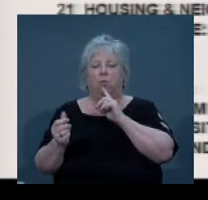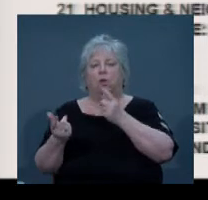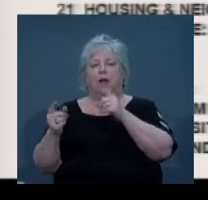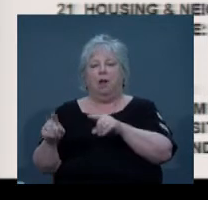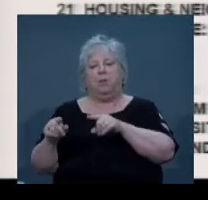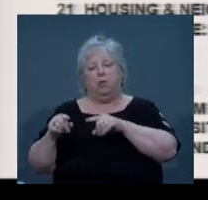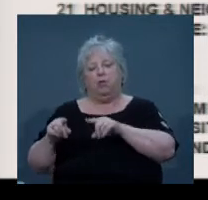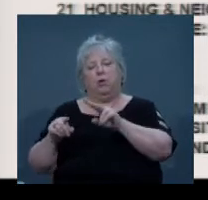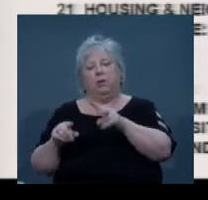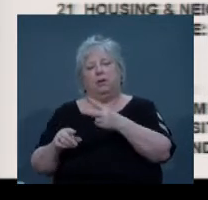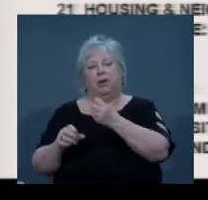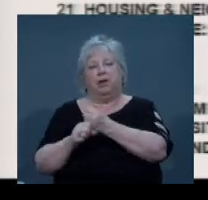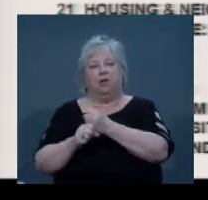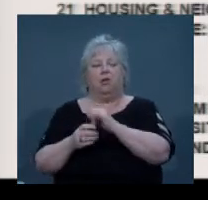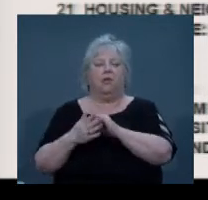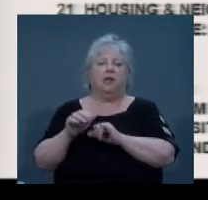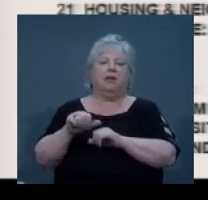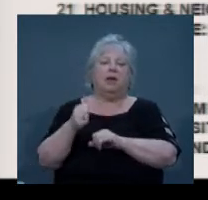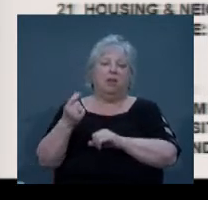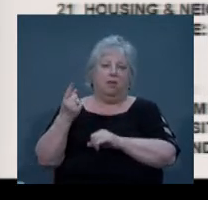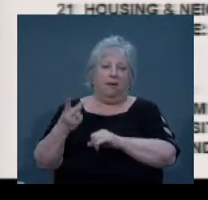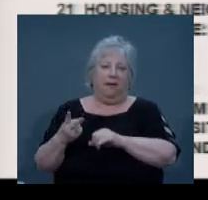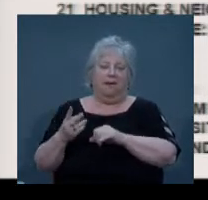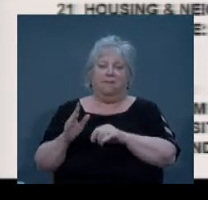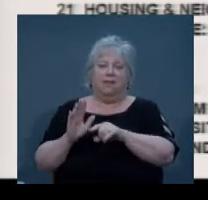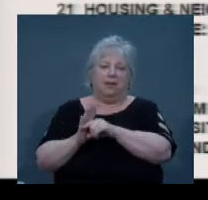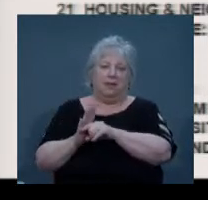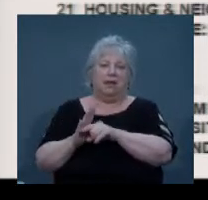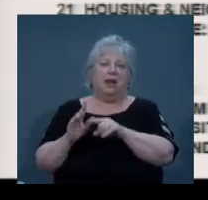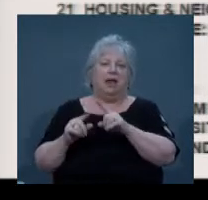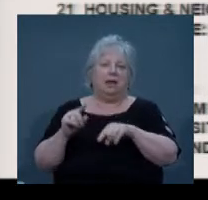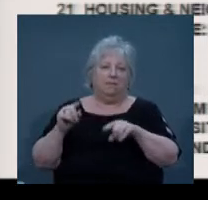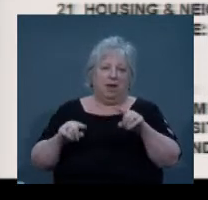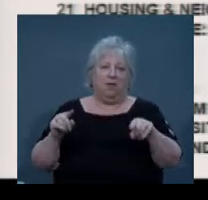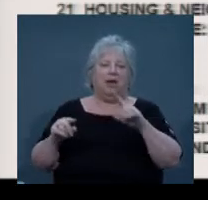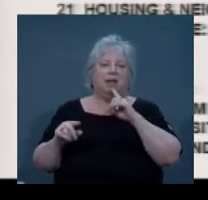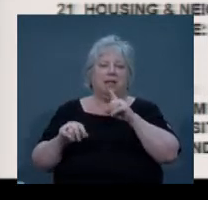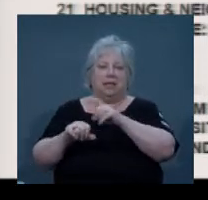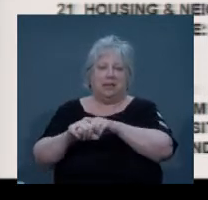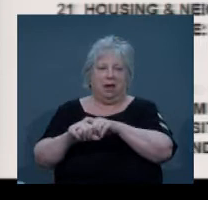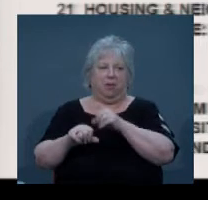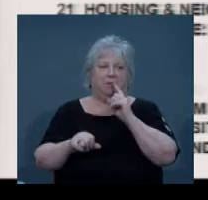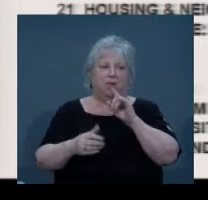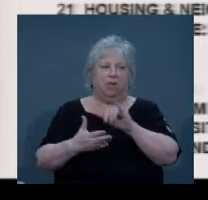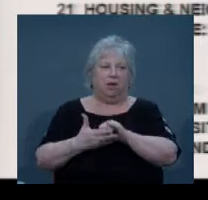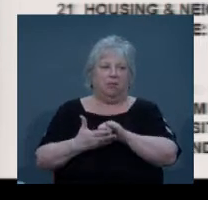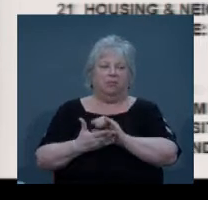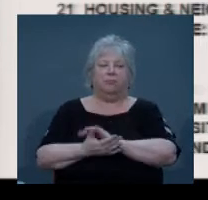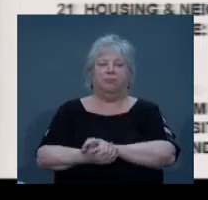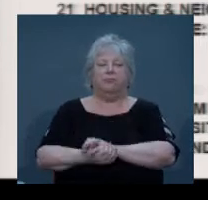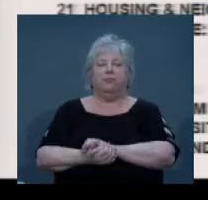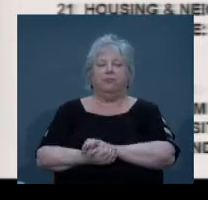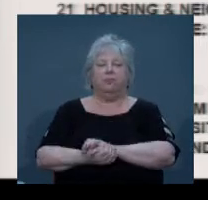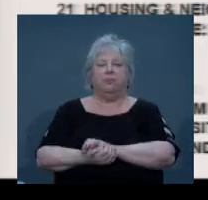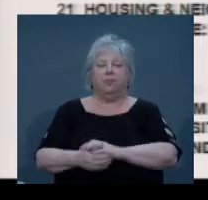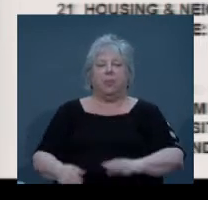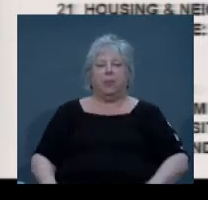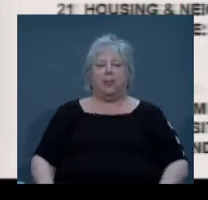also contributing. That's the other half of this unfavorable variance, is the timing of that.